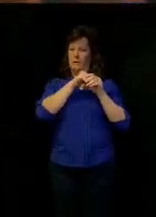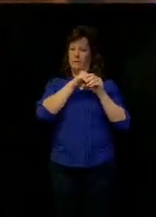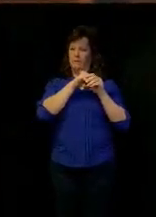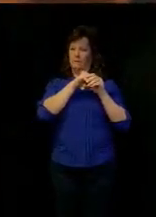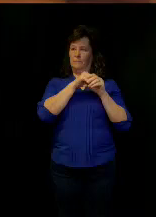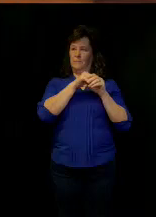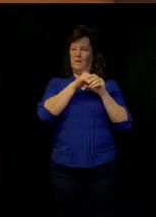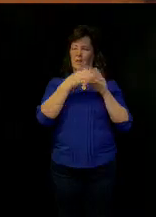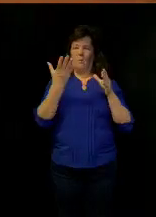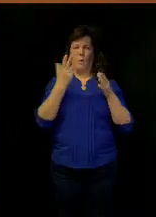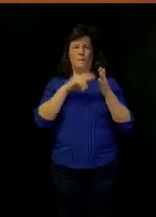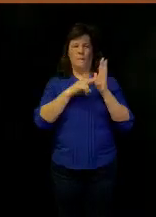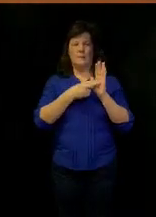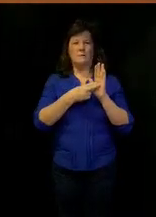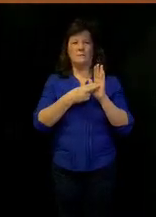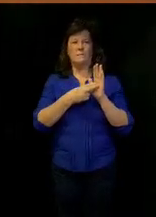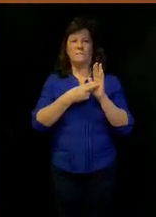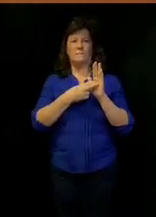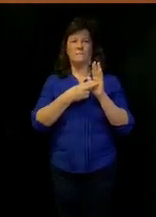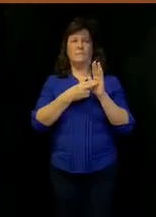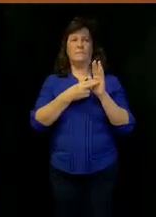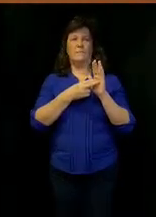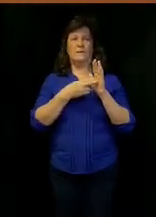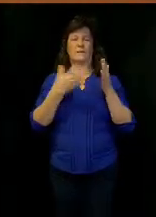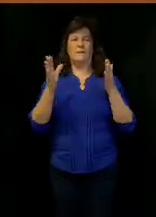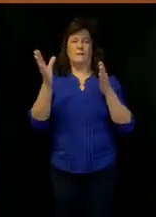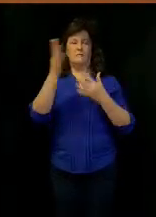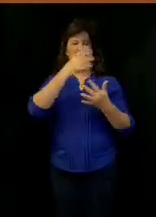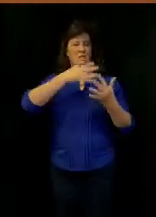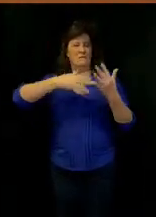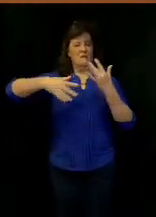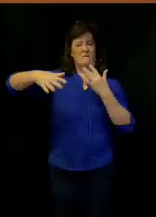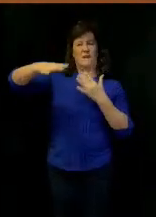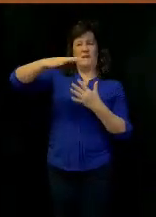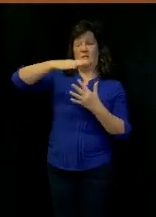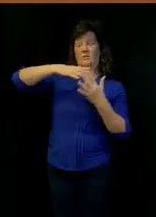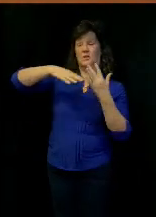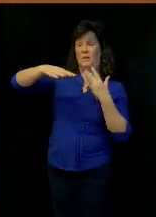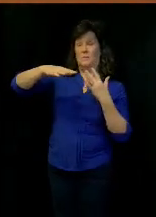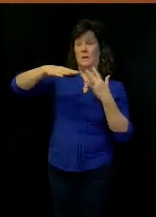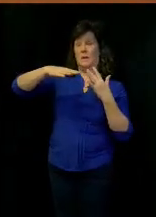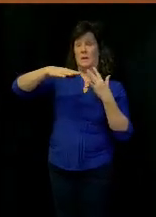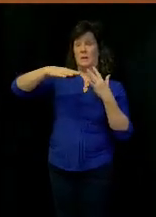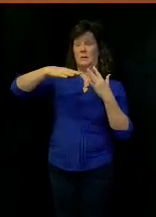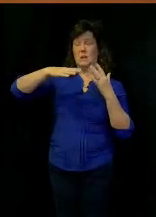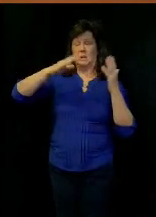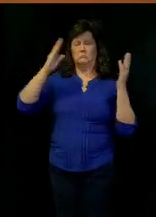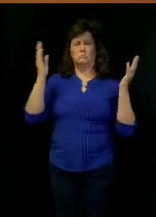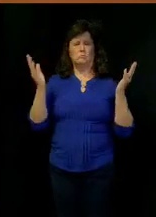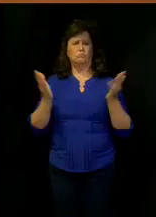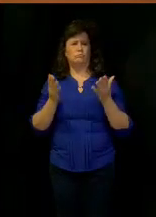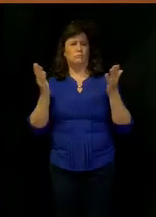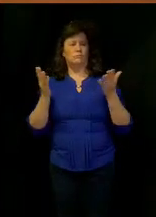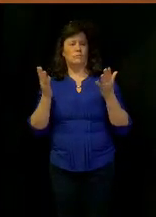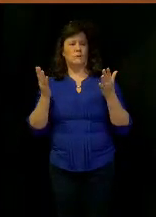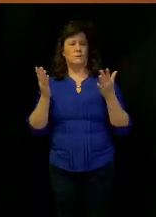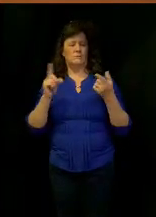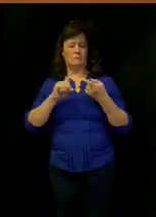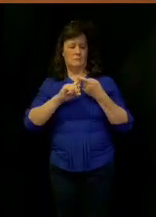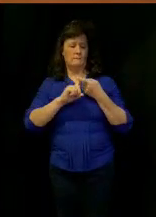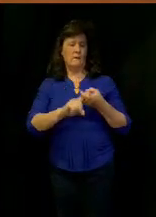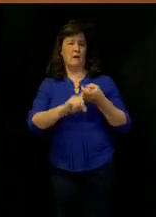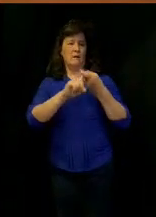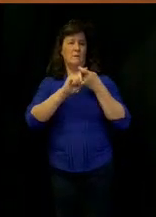what the word partake means. It means to have fellowship, to be in companionship, to participate as a partner. This is one of the